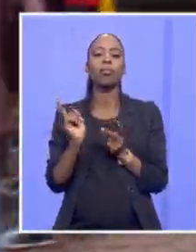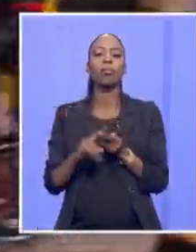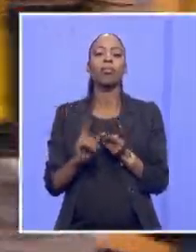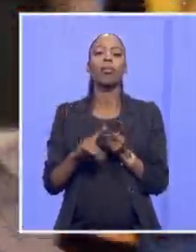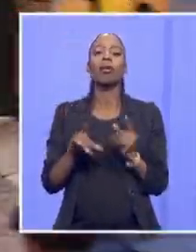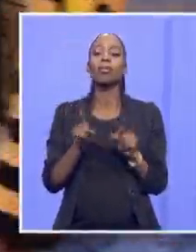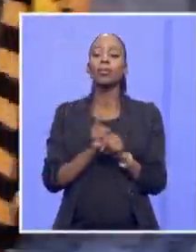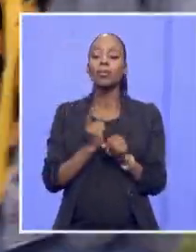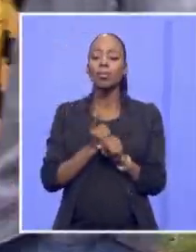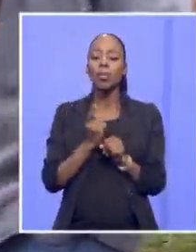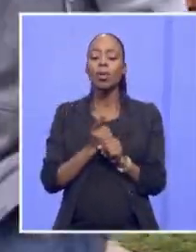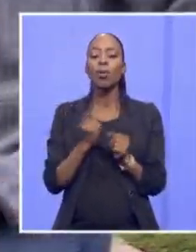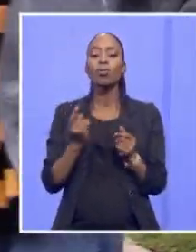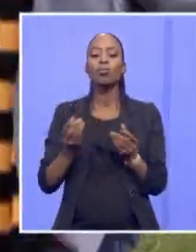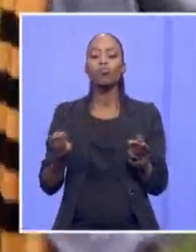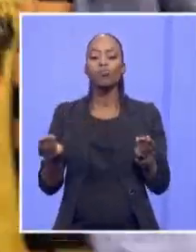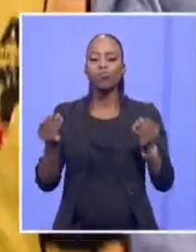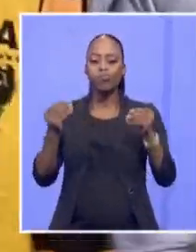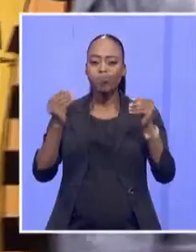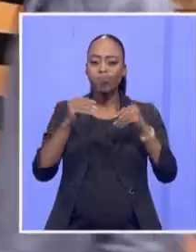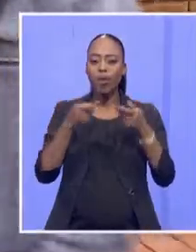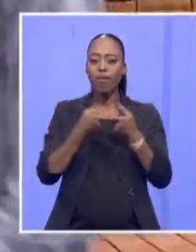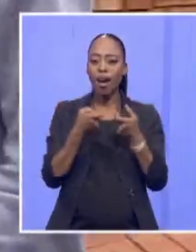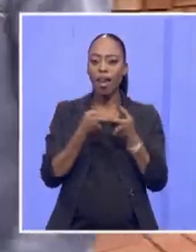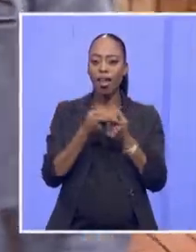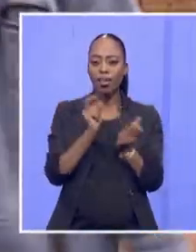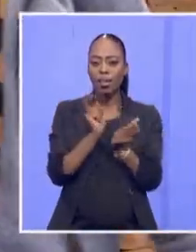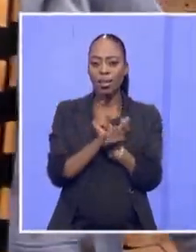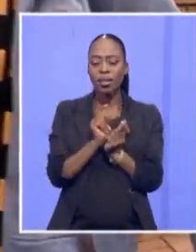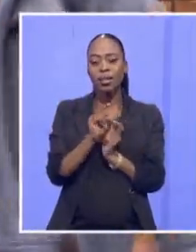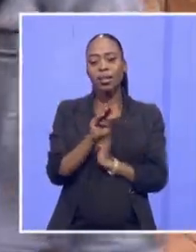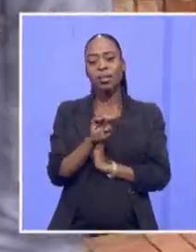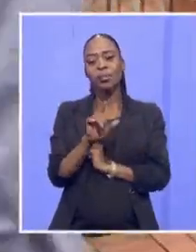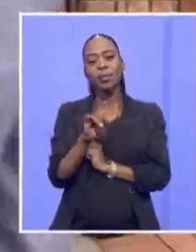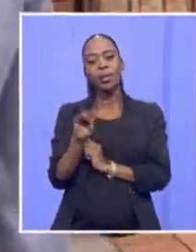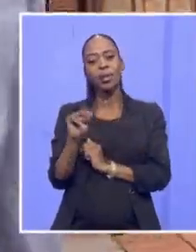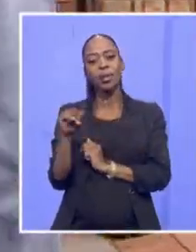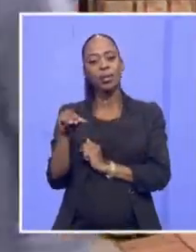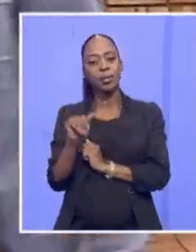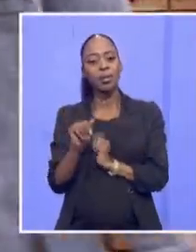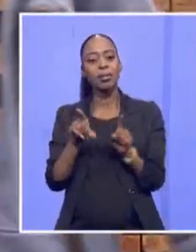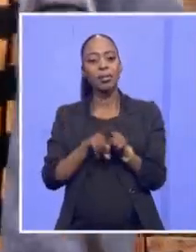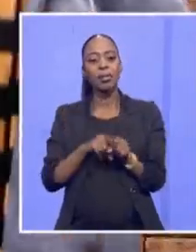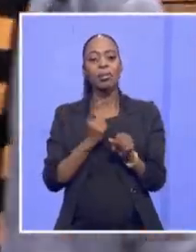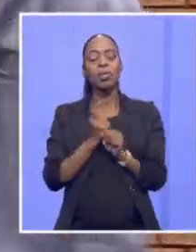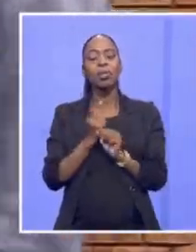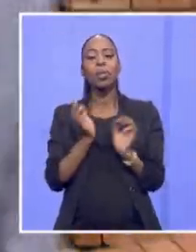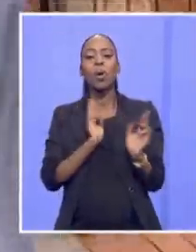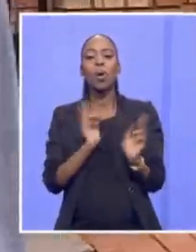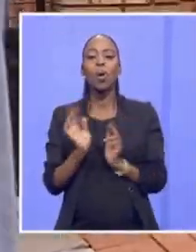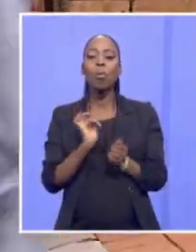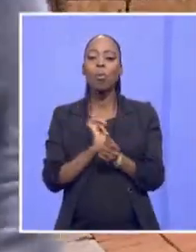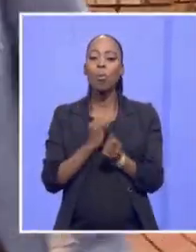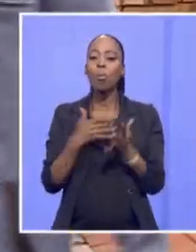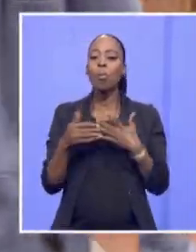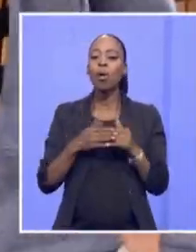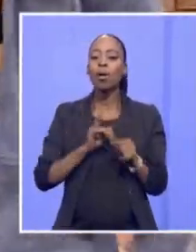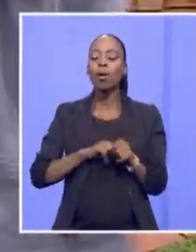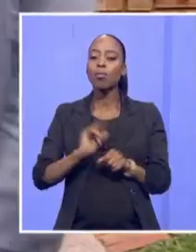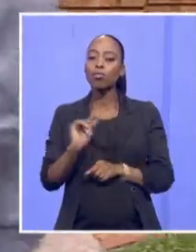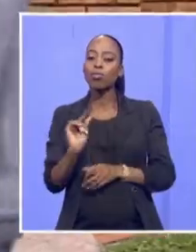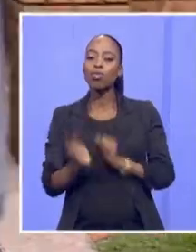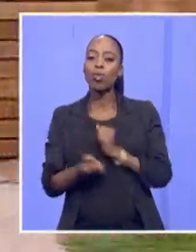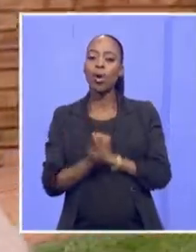know, incitement to violence against Belinda Magor, and they're saying they're hoping for an arrest anytime soon. This would